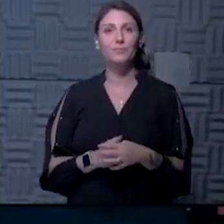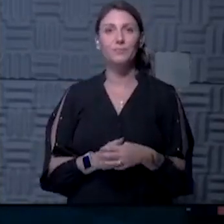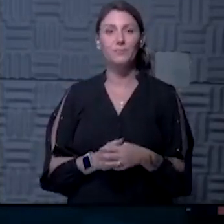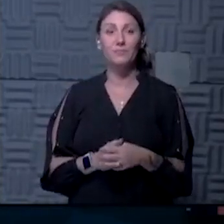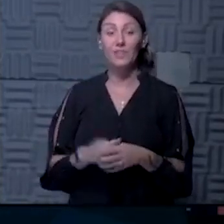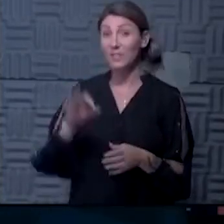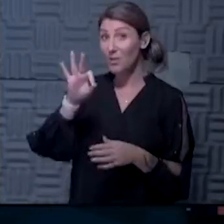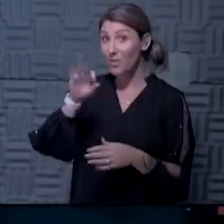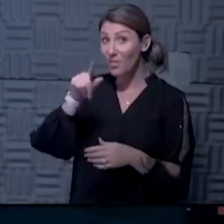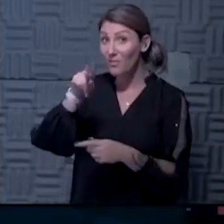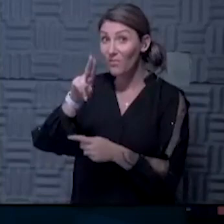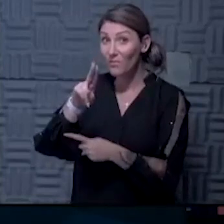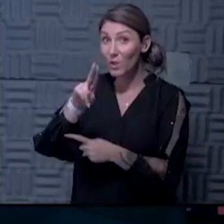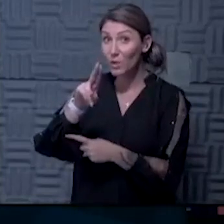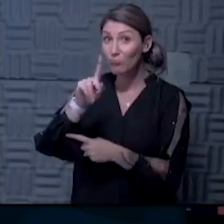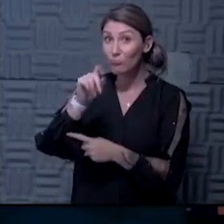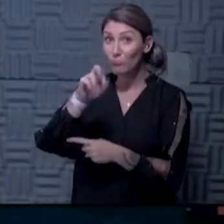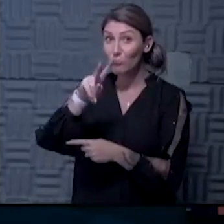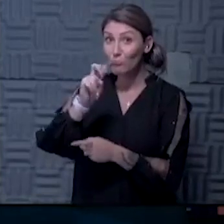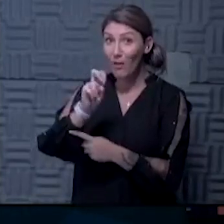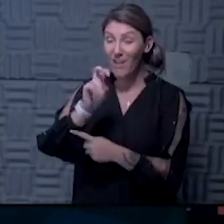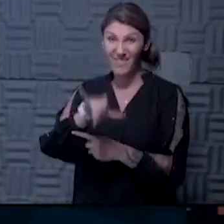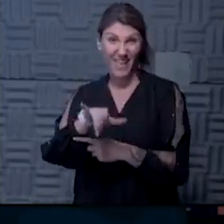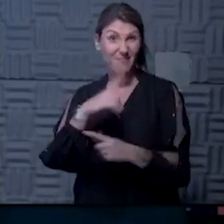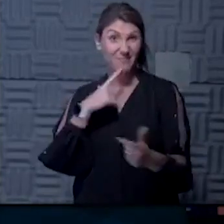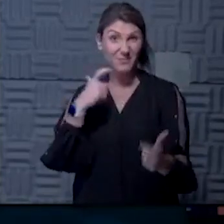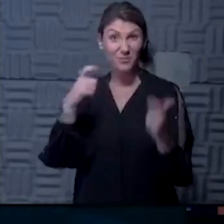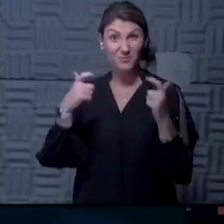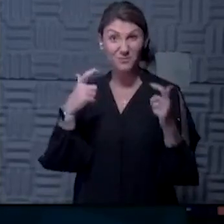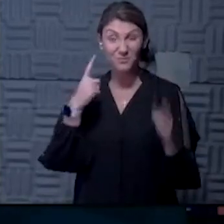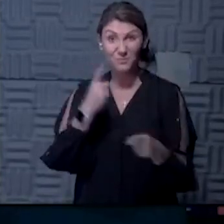So flu drive, though, you guys have picked out as a big drive, or a big